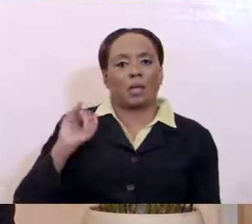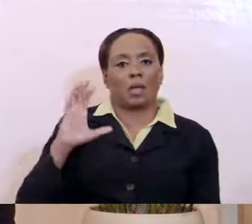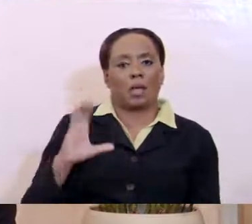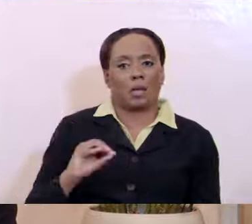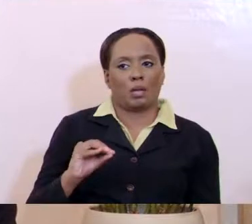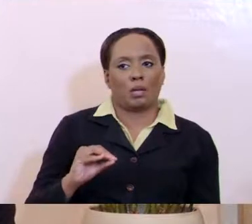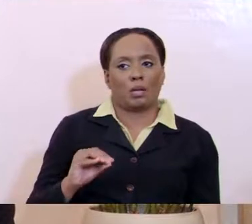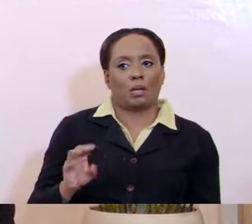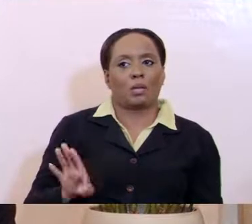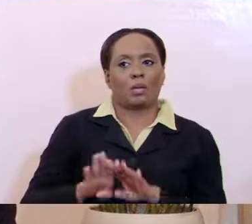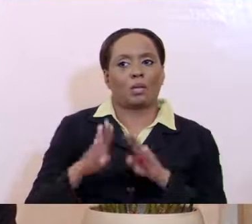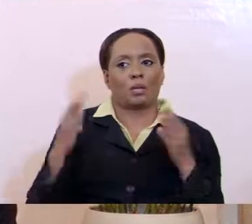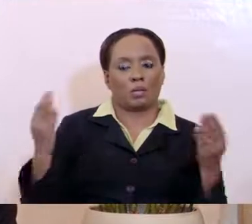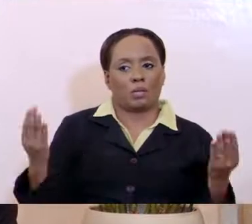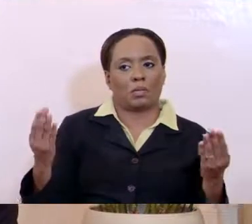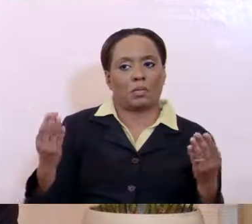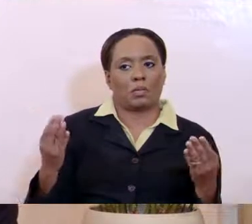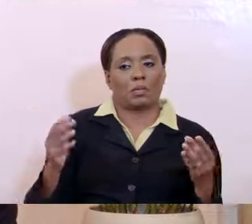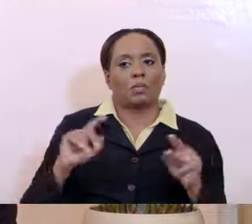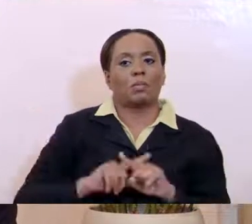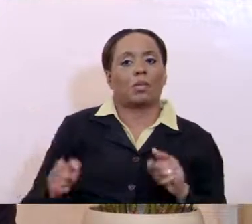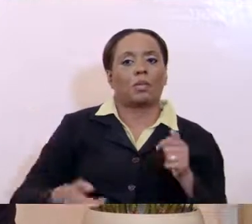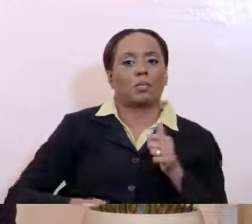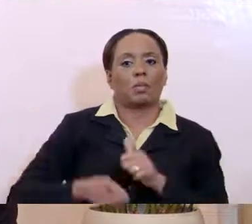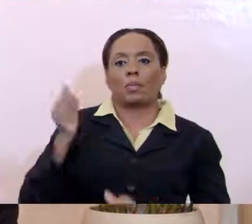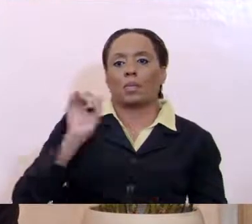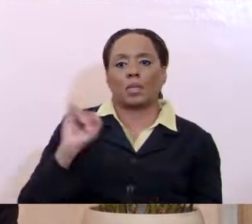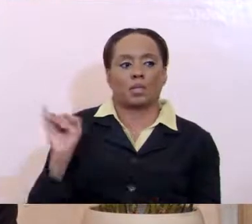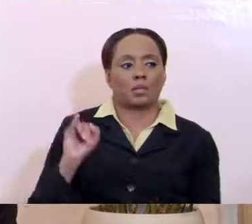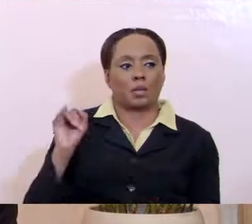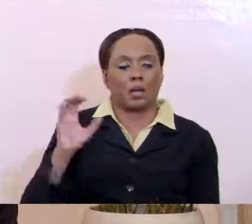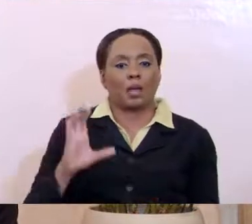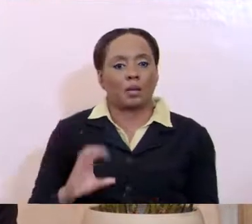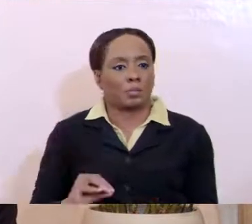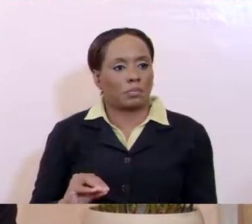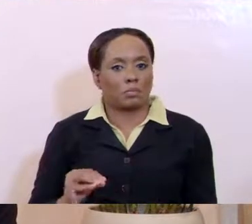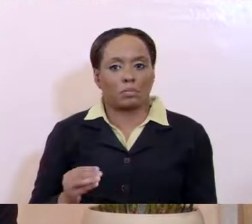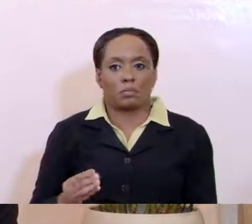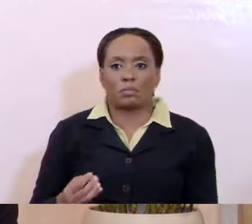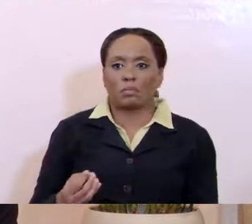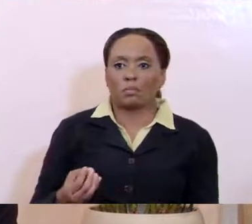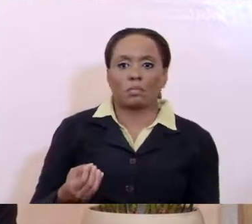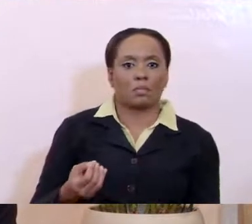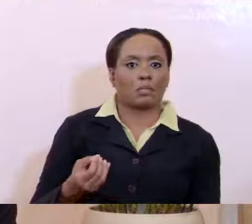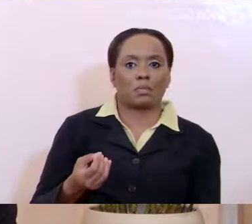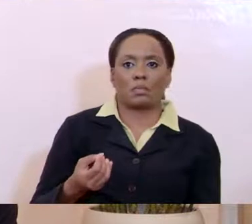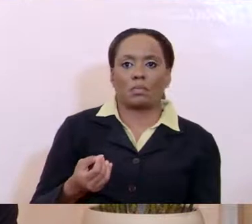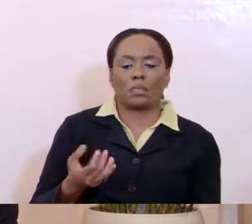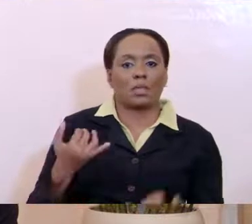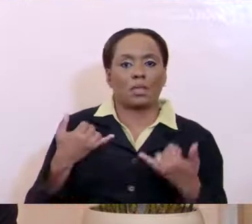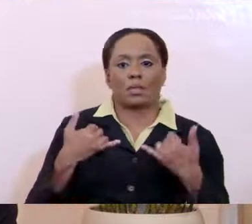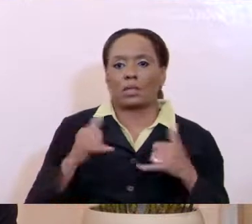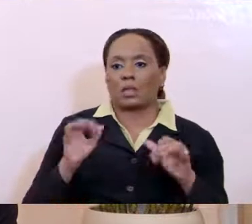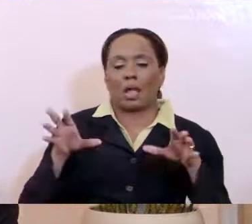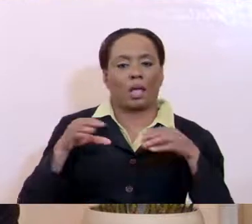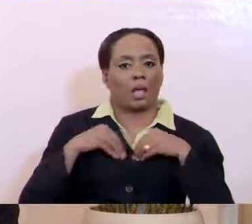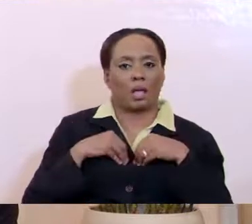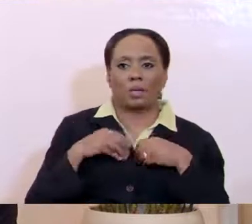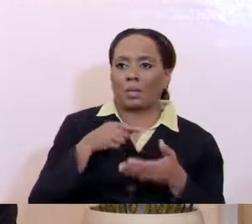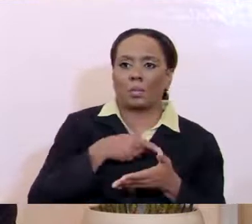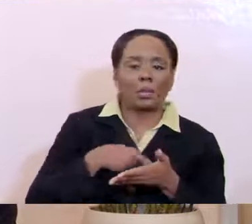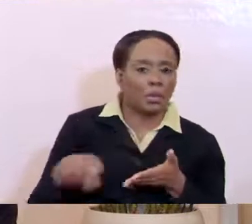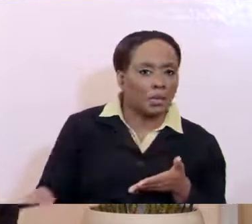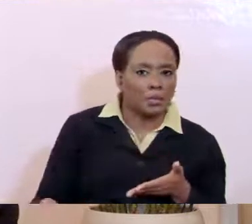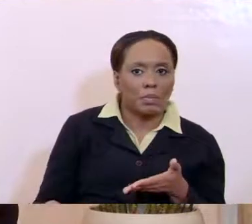our intelligence, most of the insurance companies, if not all, are accepting payments through Sure